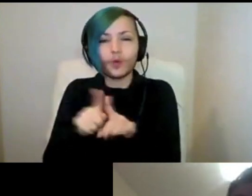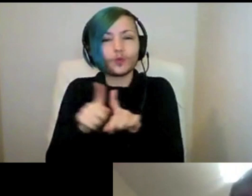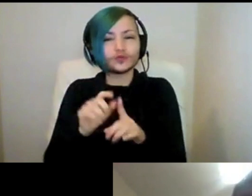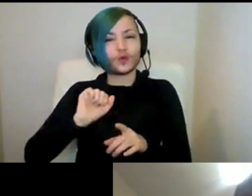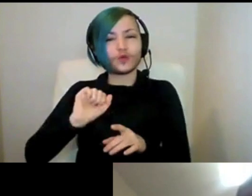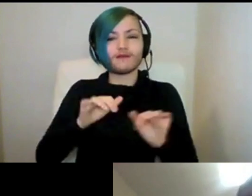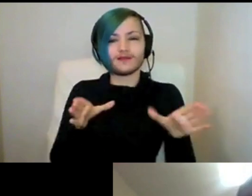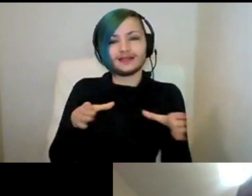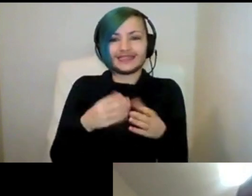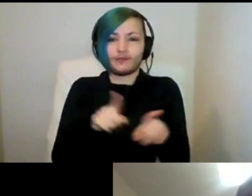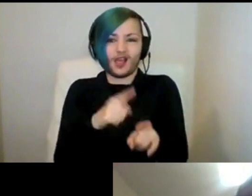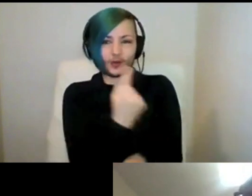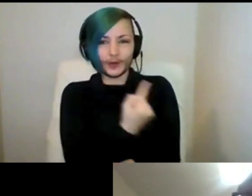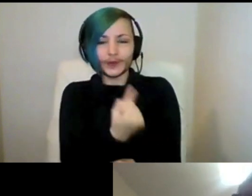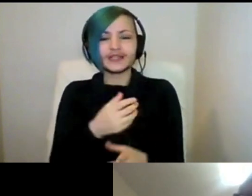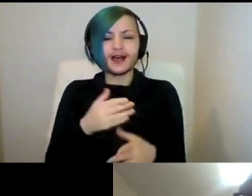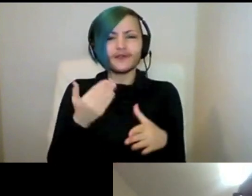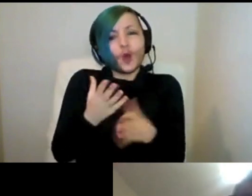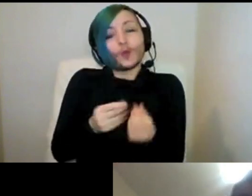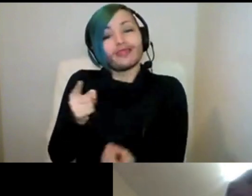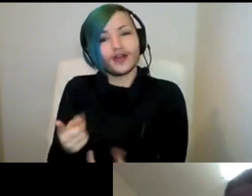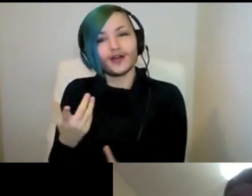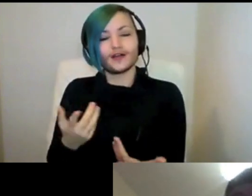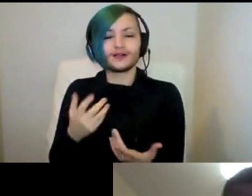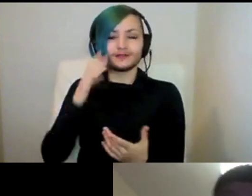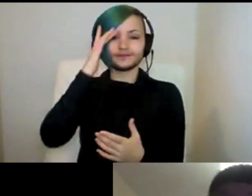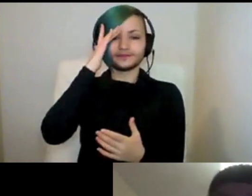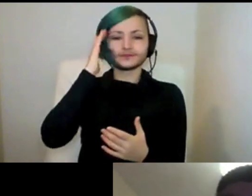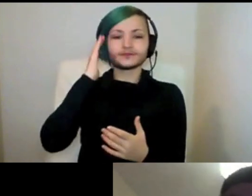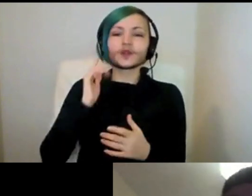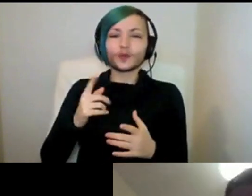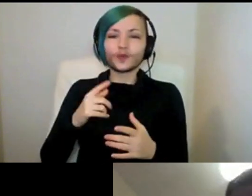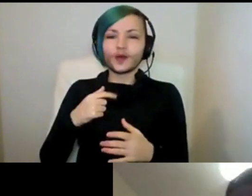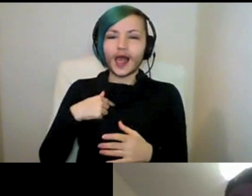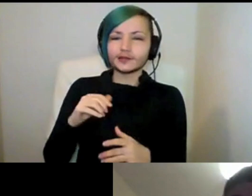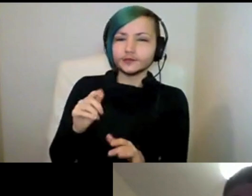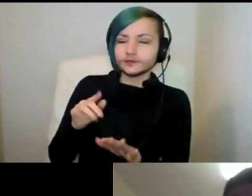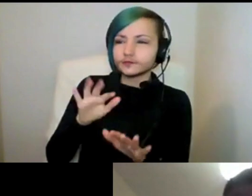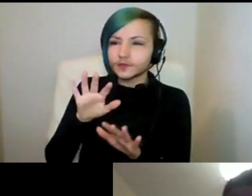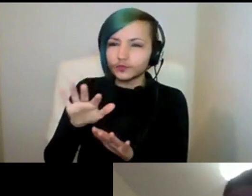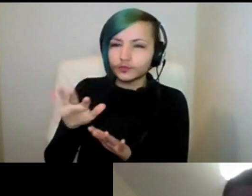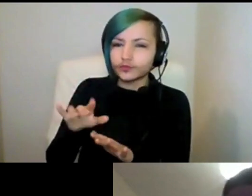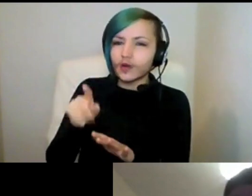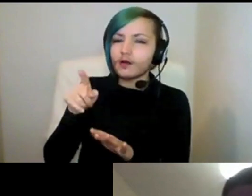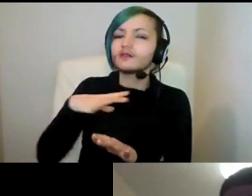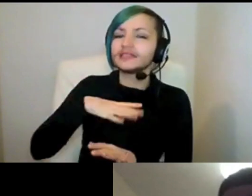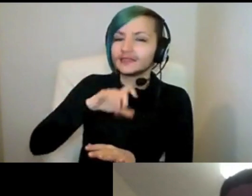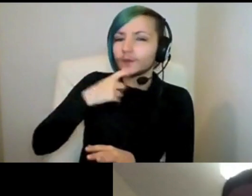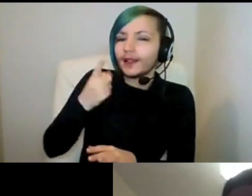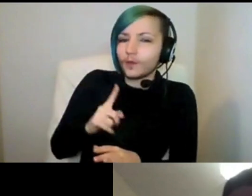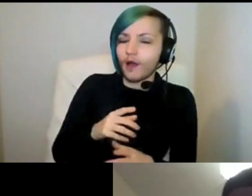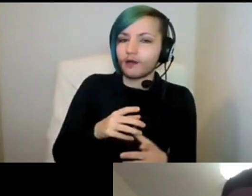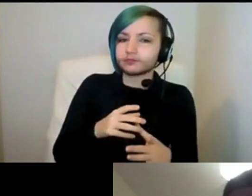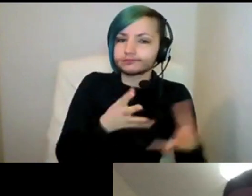her in anticipation or in interpretation of her needs and desires. It was